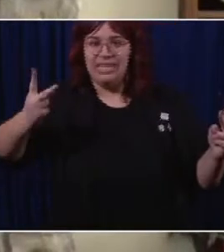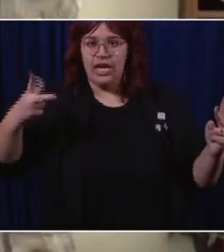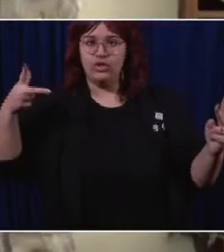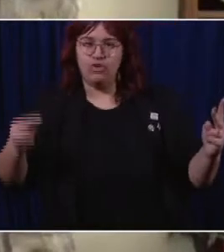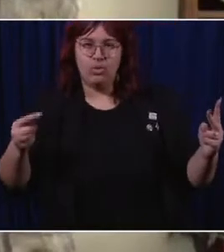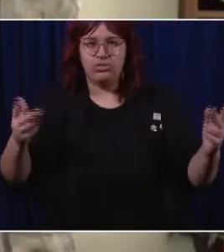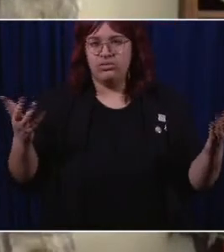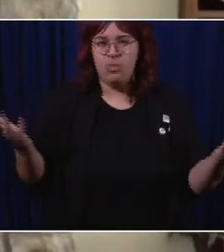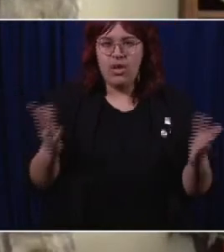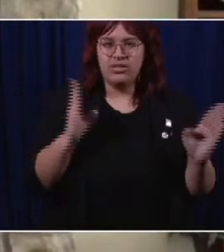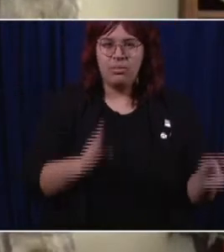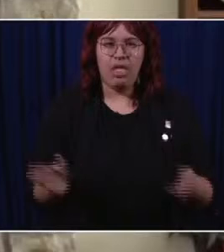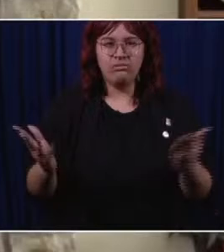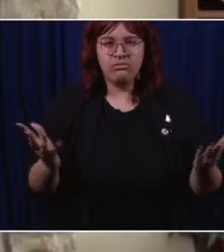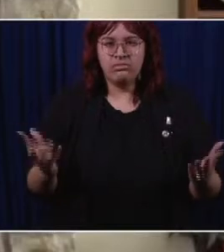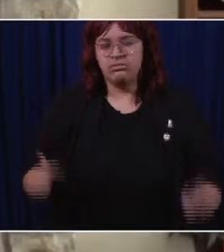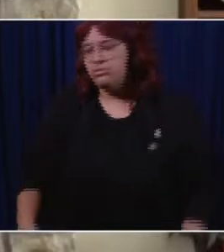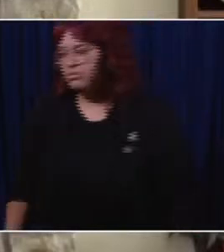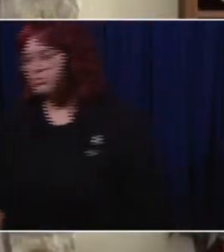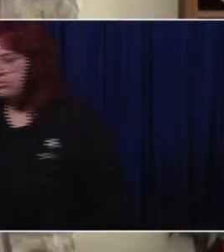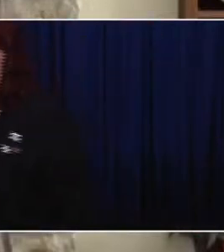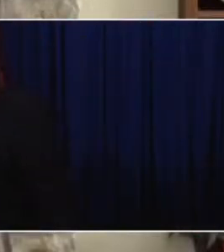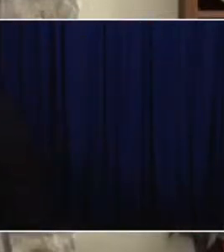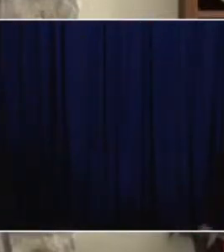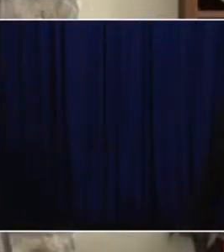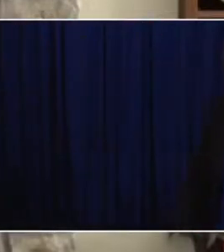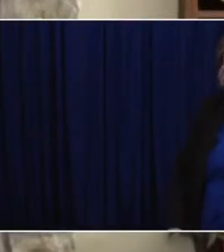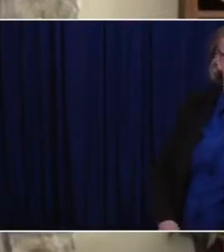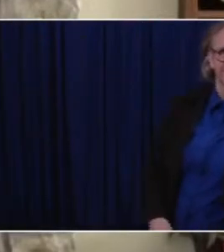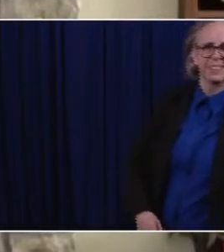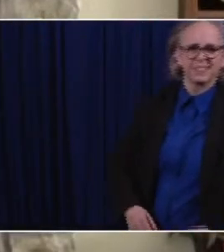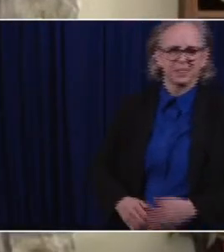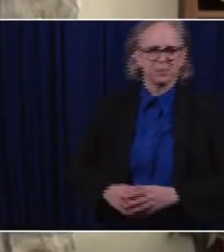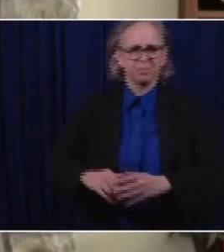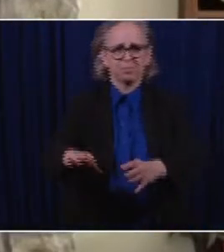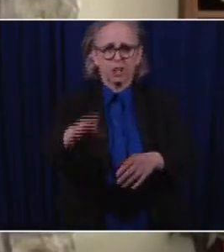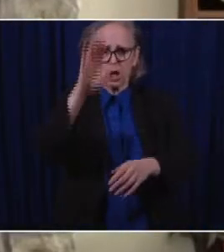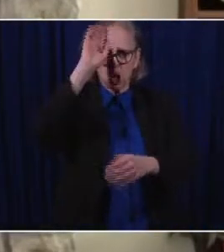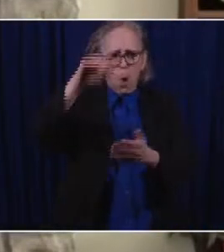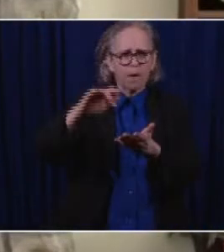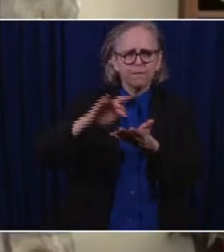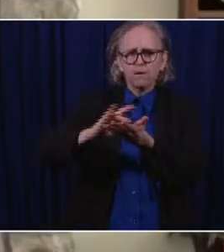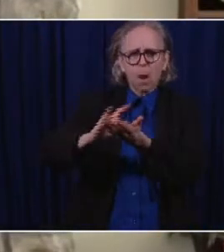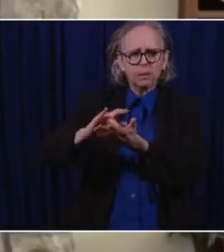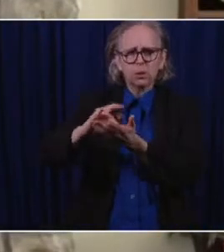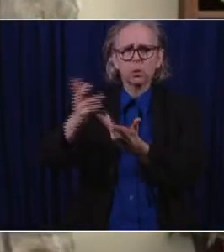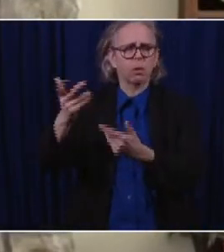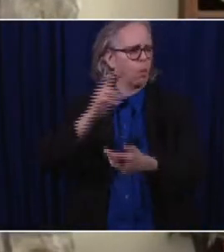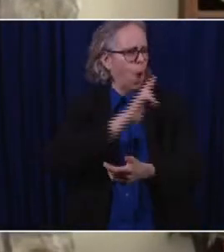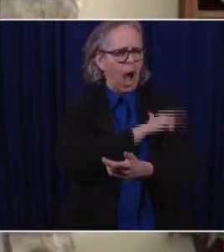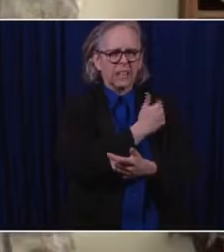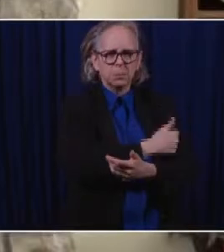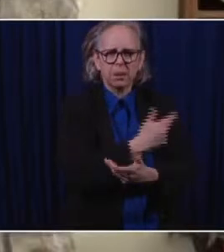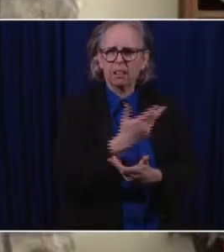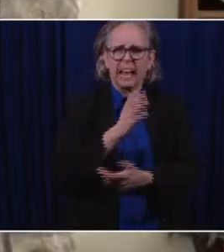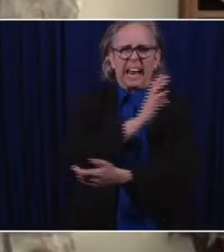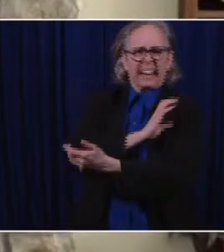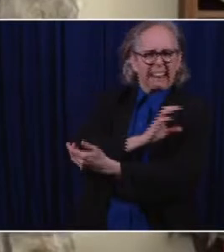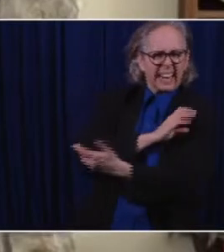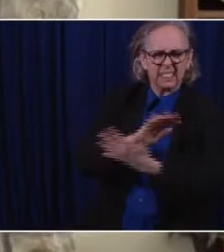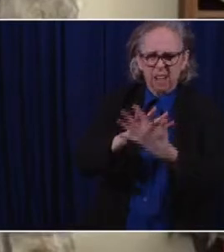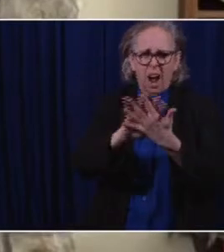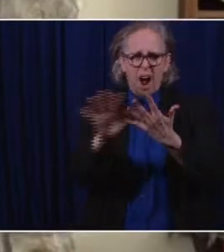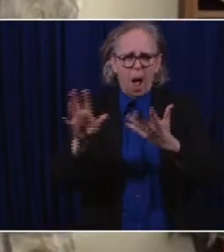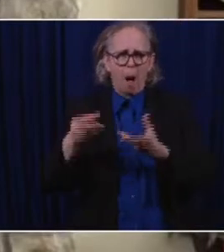Every pharmacy, every hospital, every health department, every community clinic, they know that they're going to be